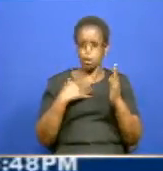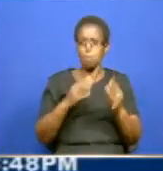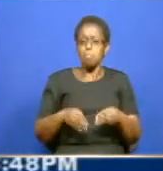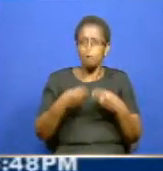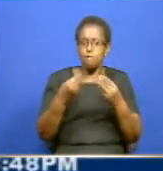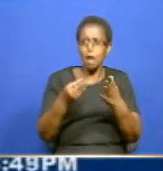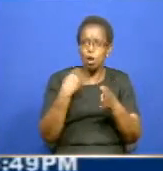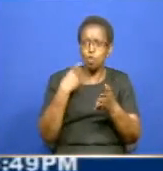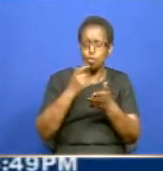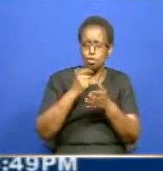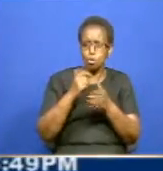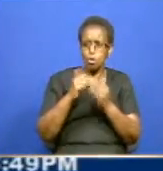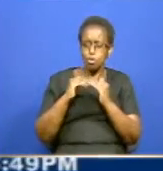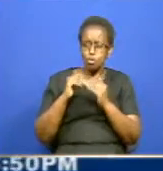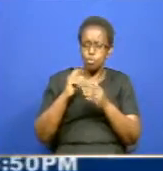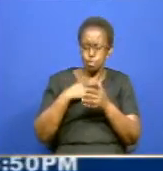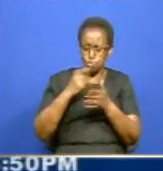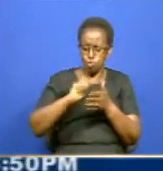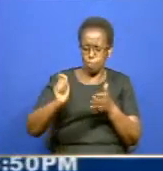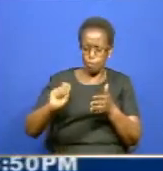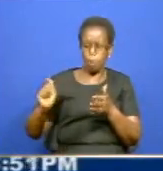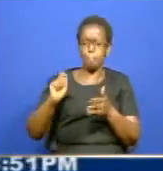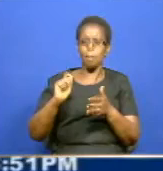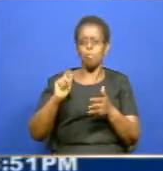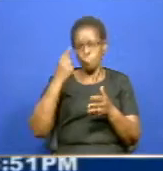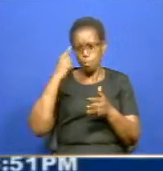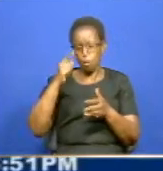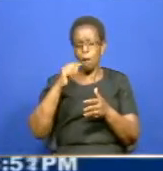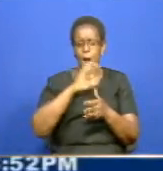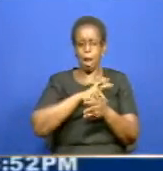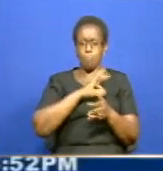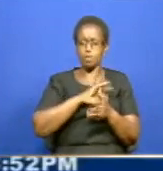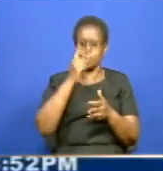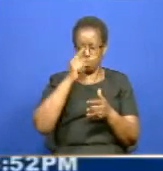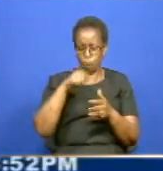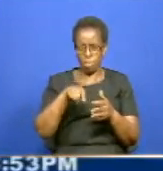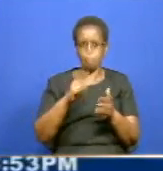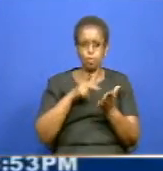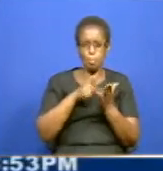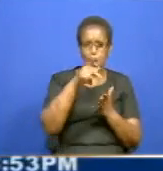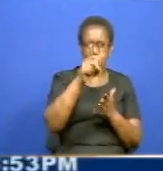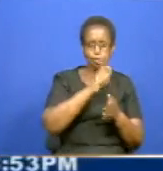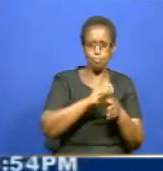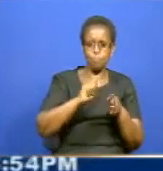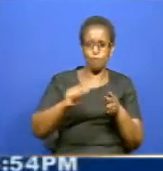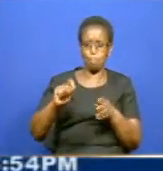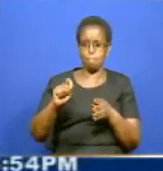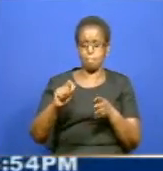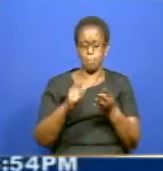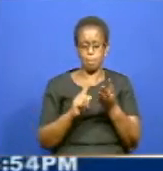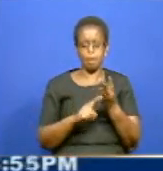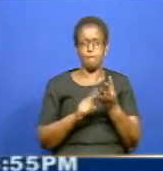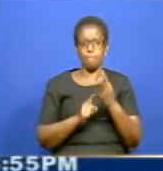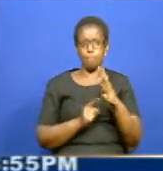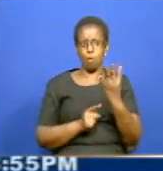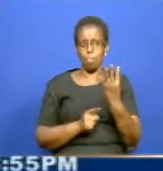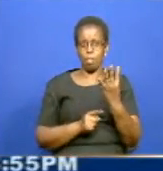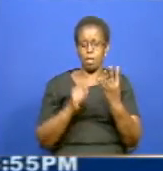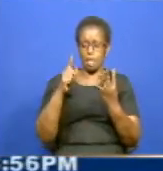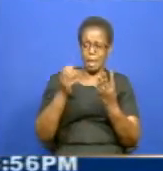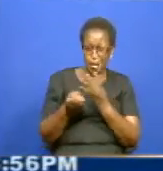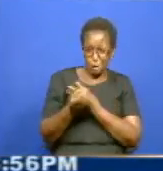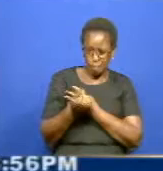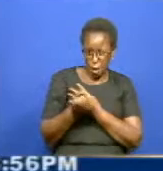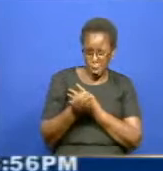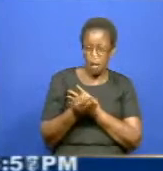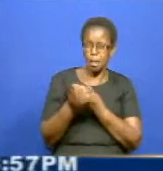uniform police allowance to the officers to enable them to purchase the uniforms on their own. Fourth, state whether